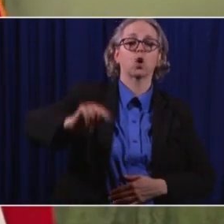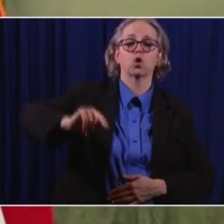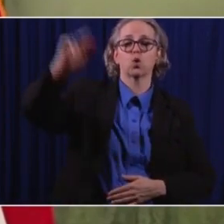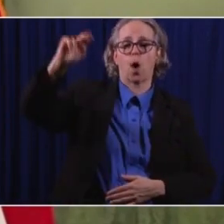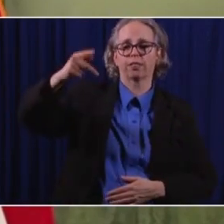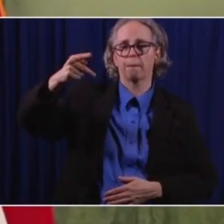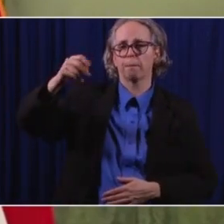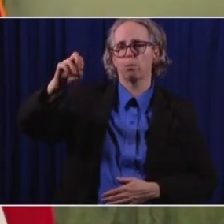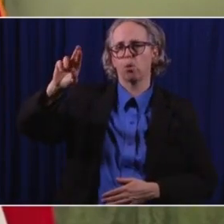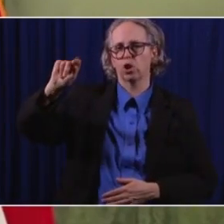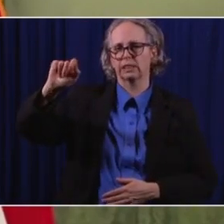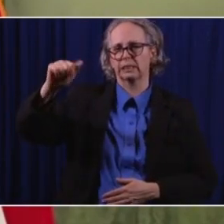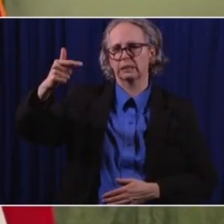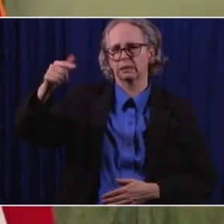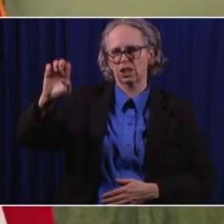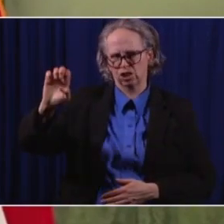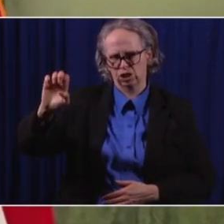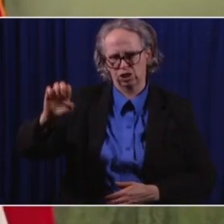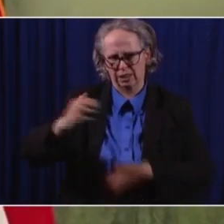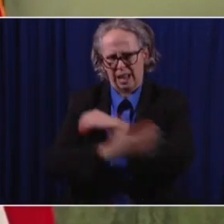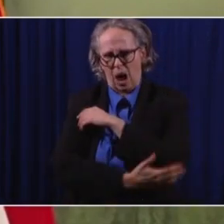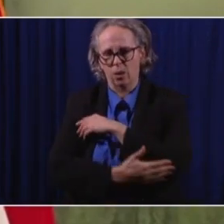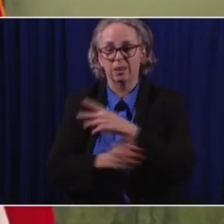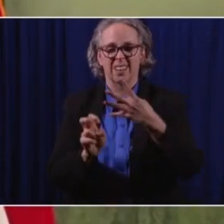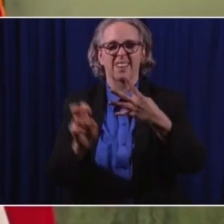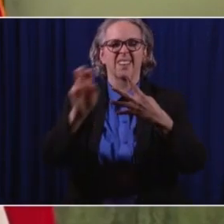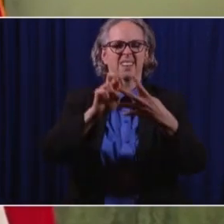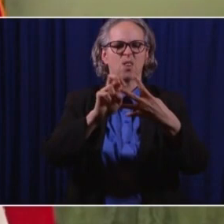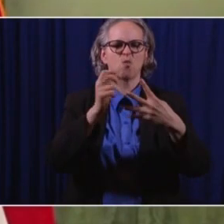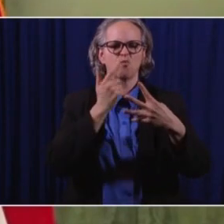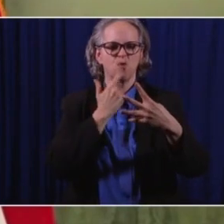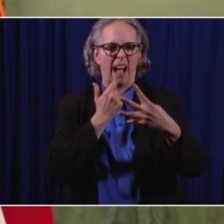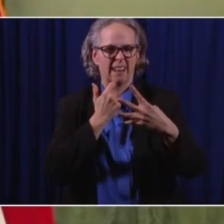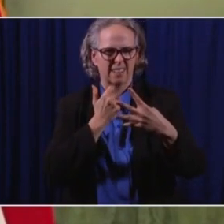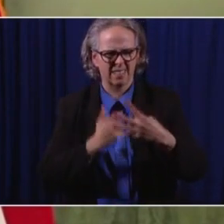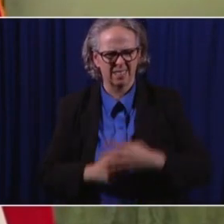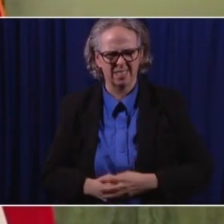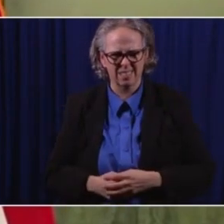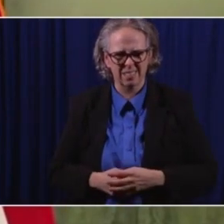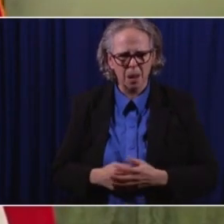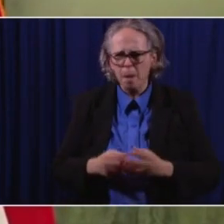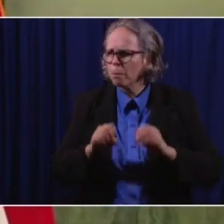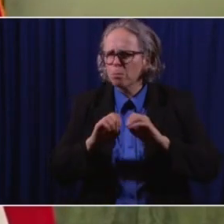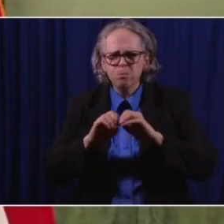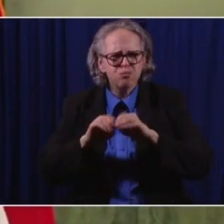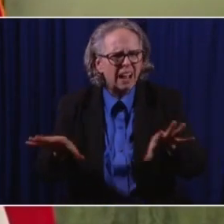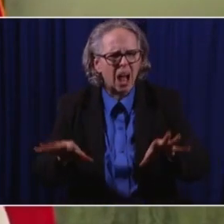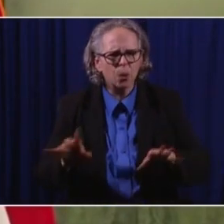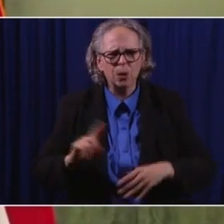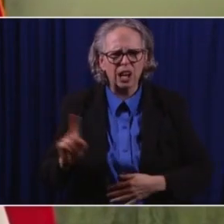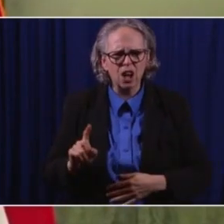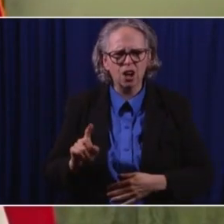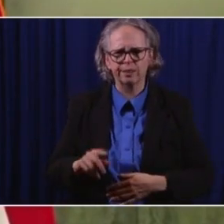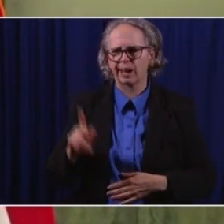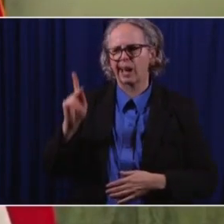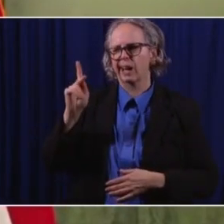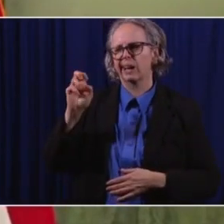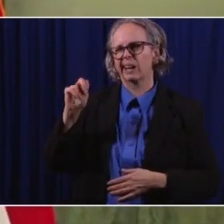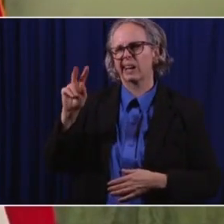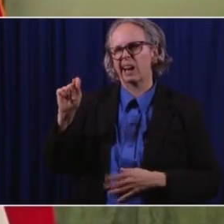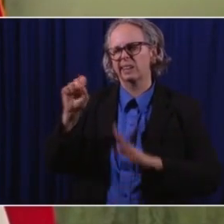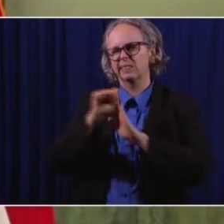County returns to red this week. Local health department officials report that Kent State is partnering with CVS Health to provide